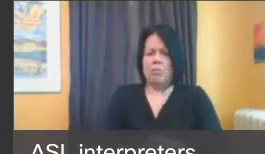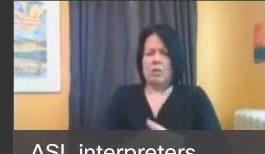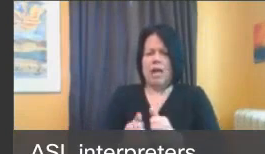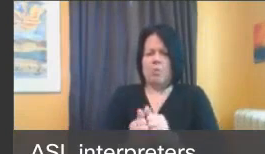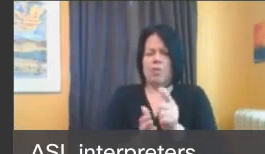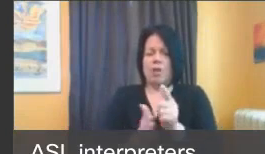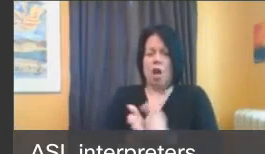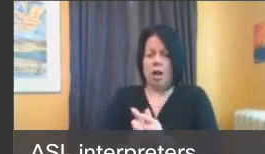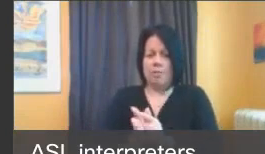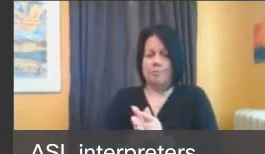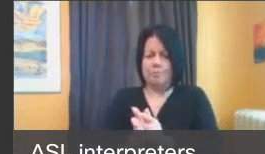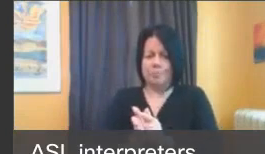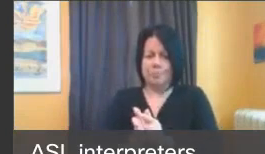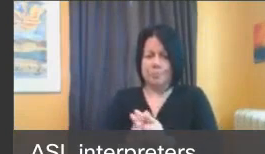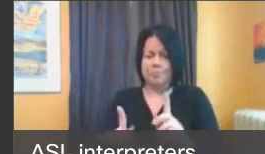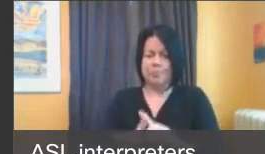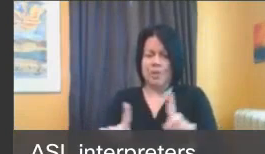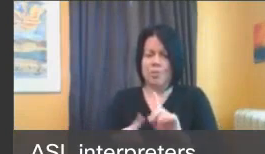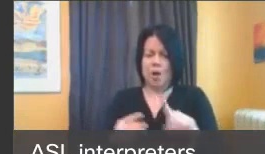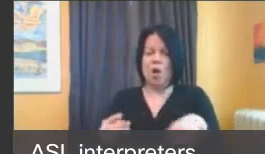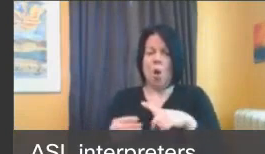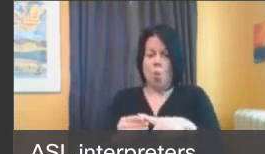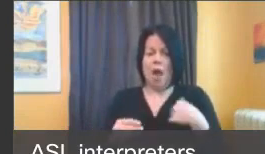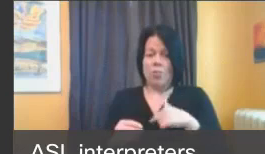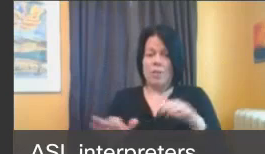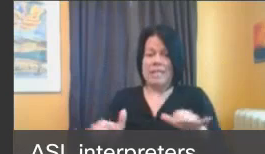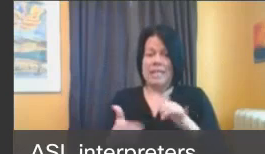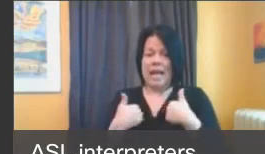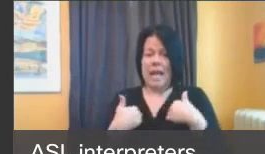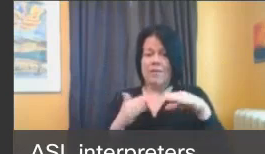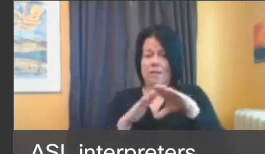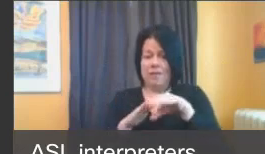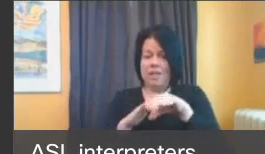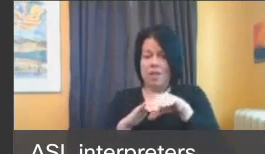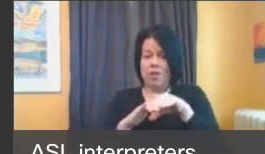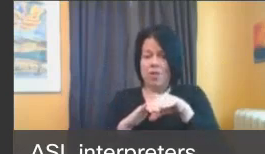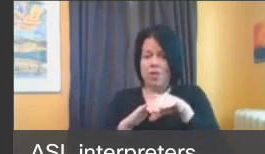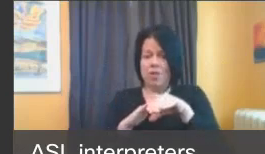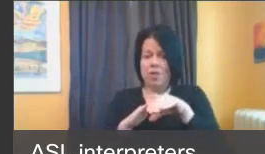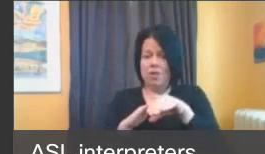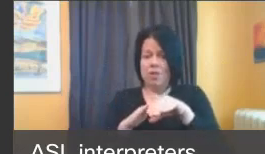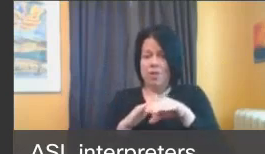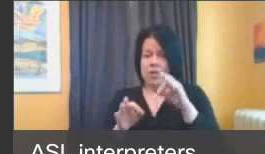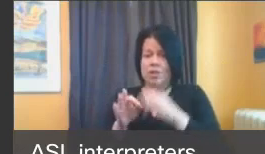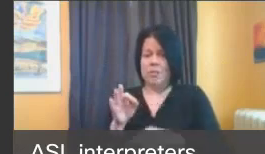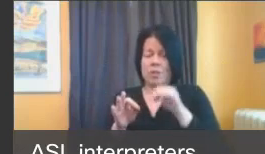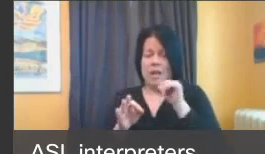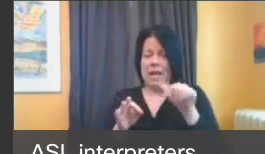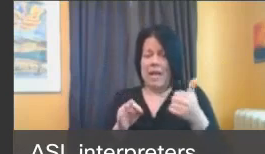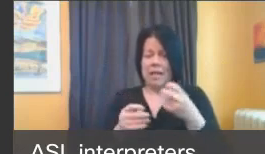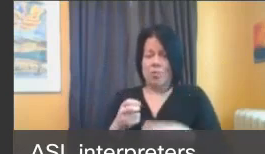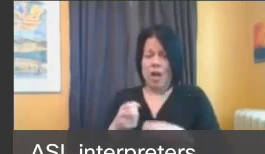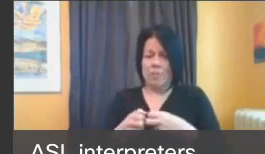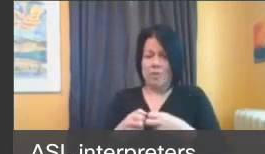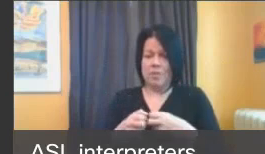But when we did have it under video surveillance, there simply weren't any problems. So the video surveillance, we did